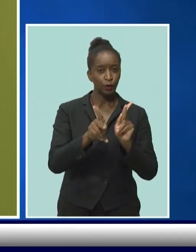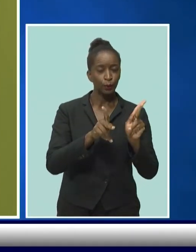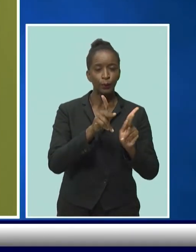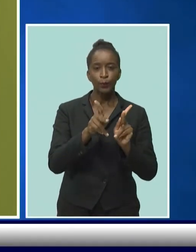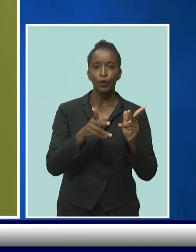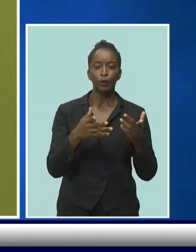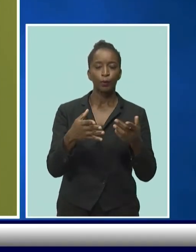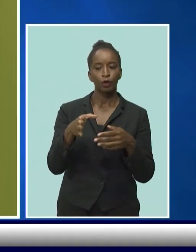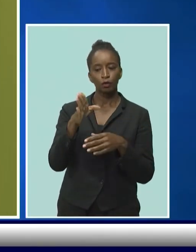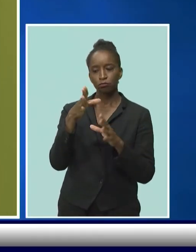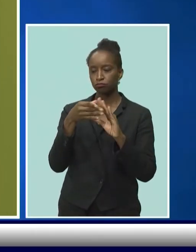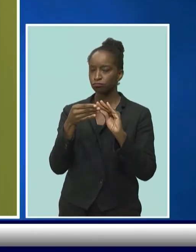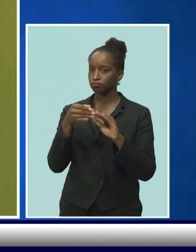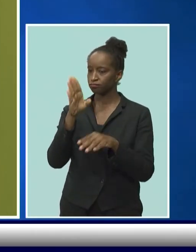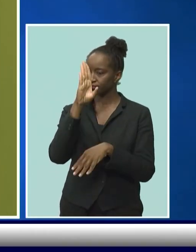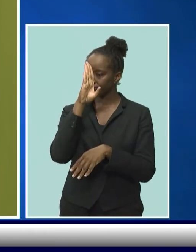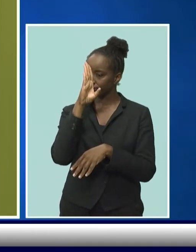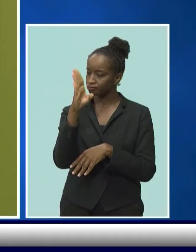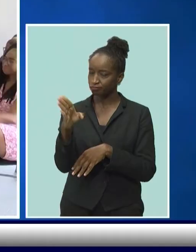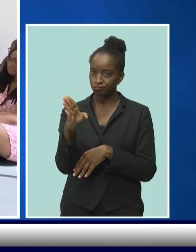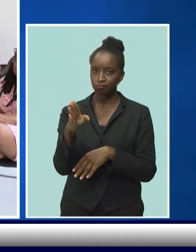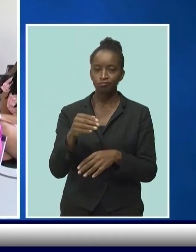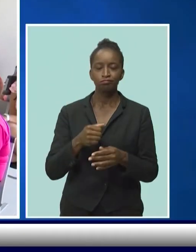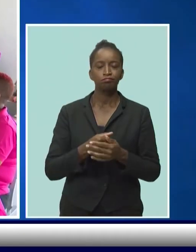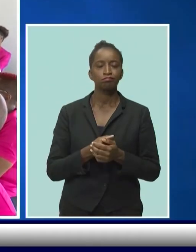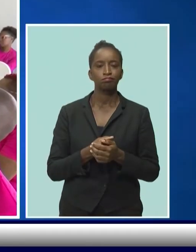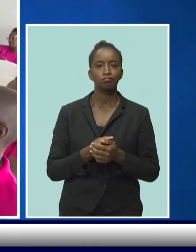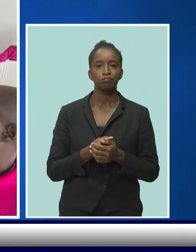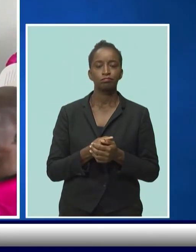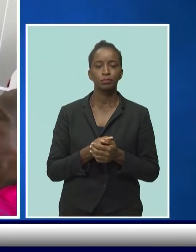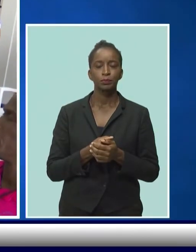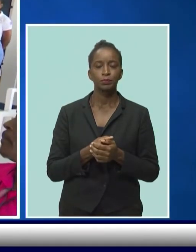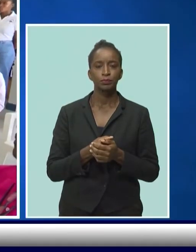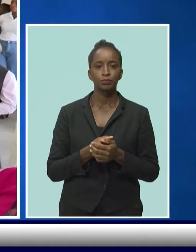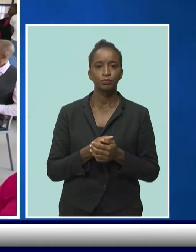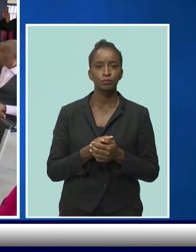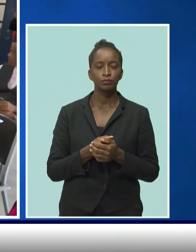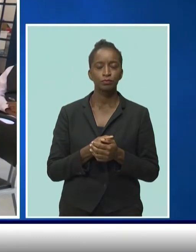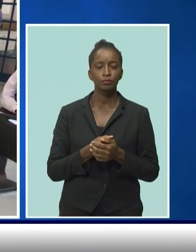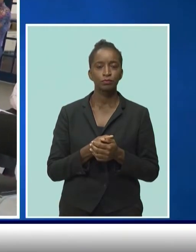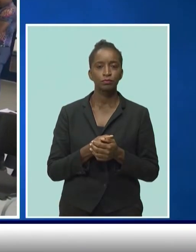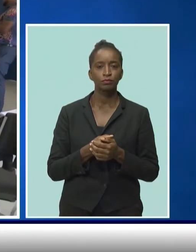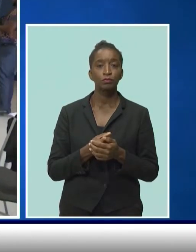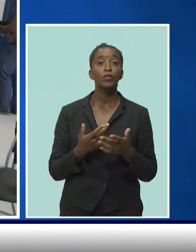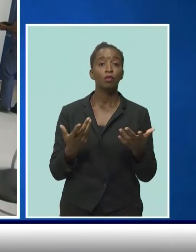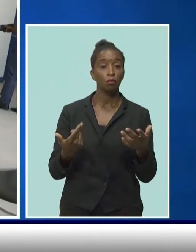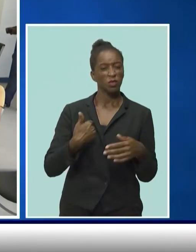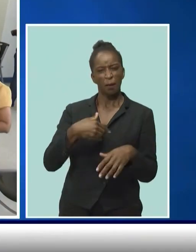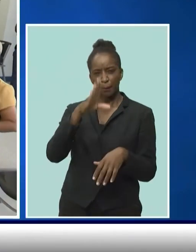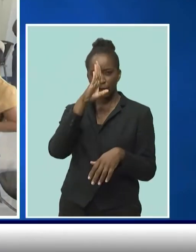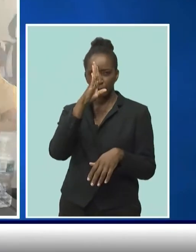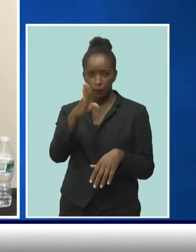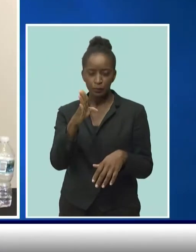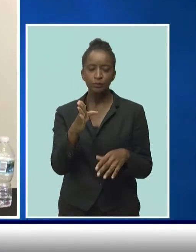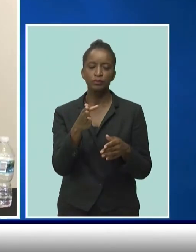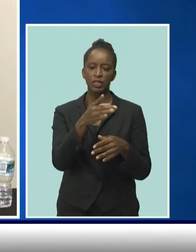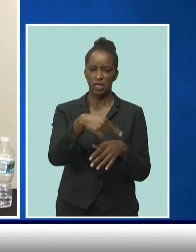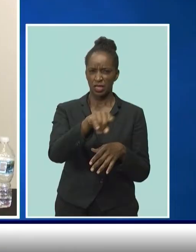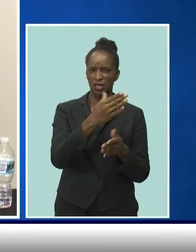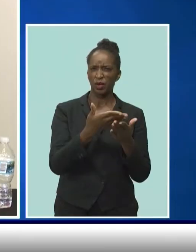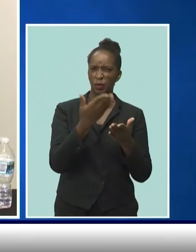is about encouraging those people, if I can be equally candid, who were previously disregarded. And it is